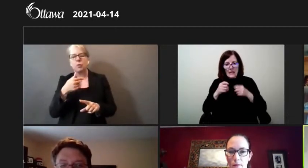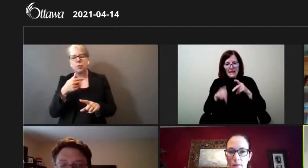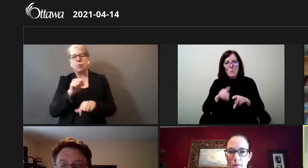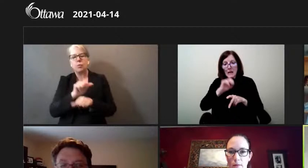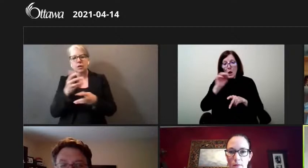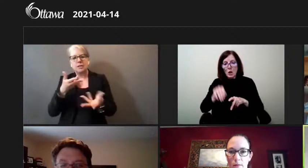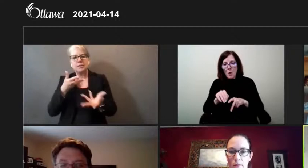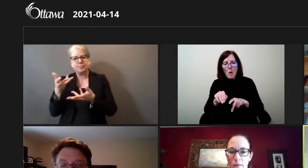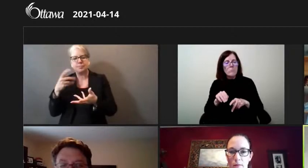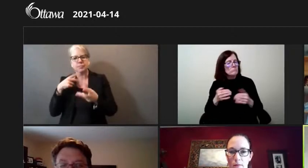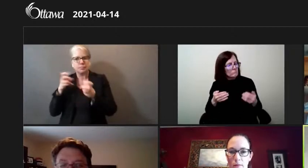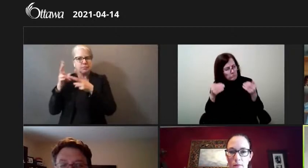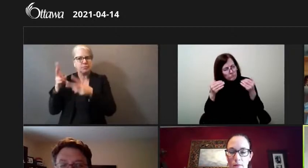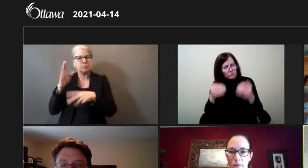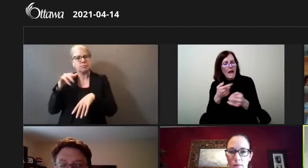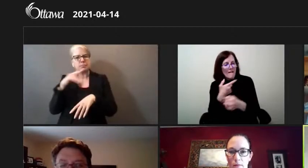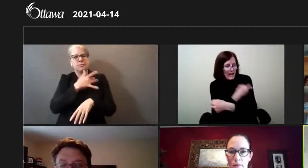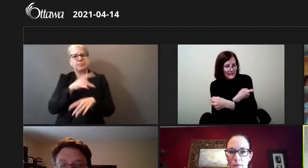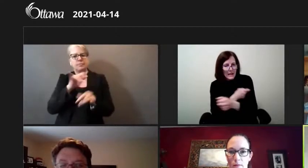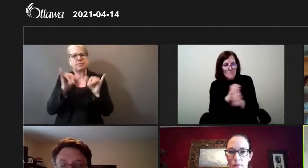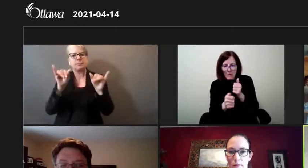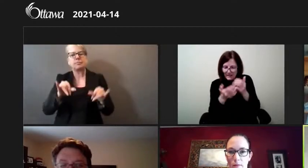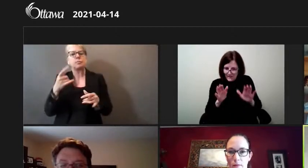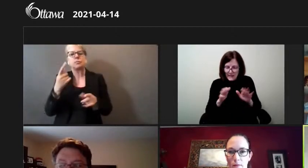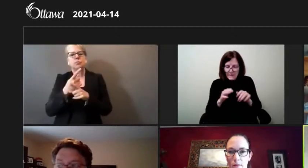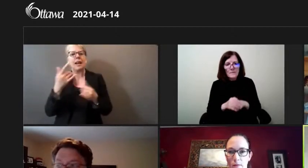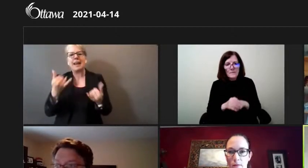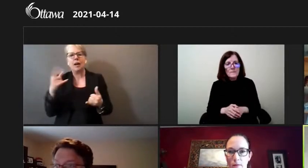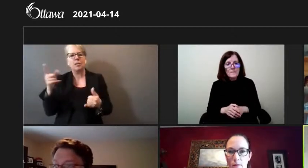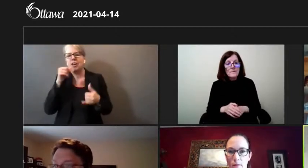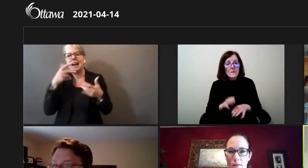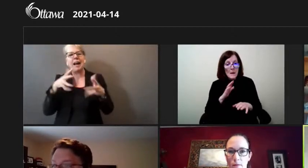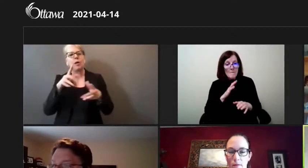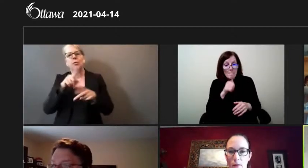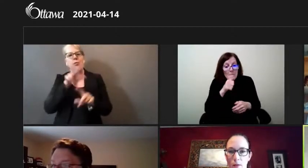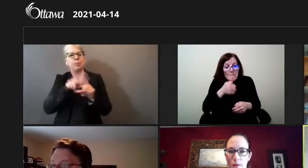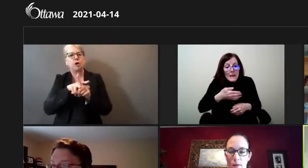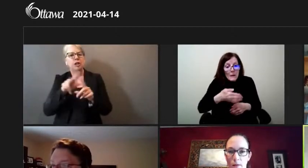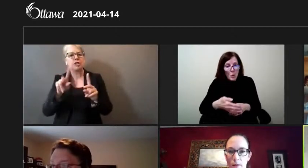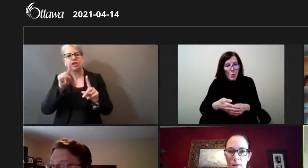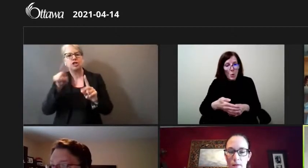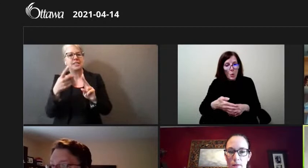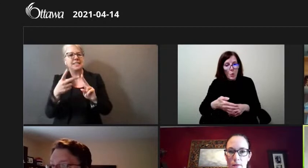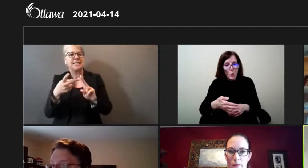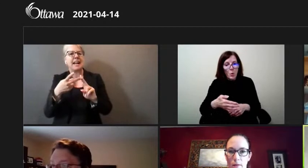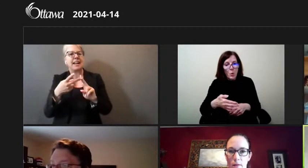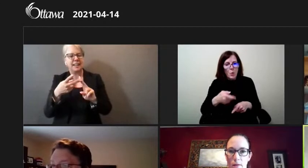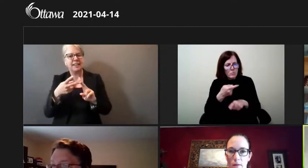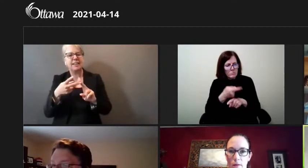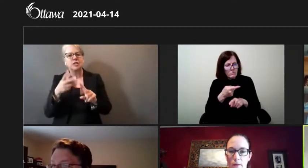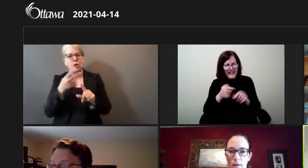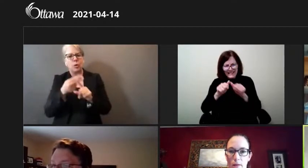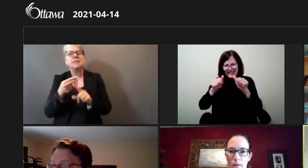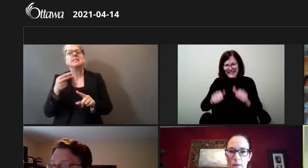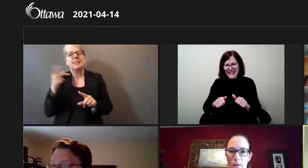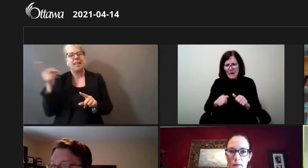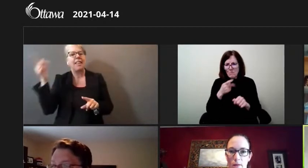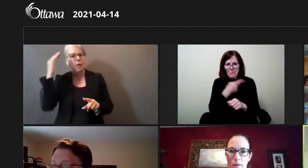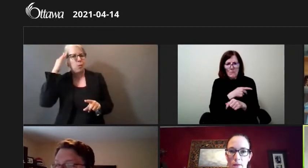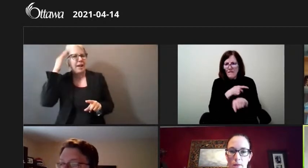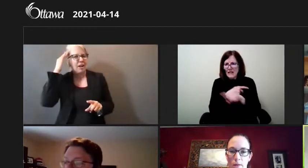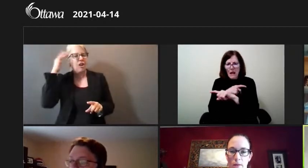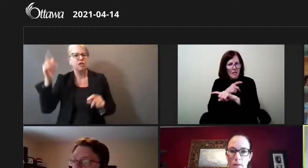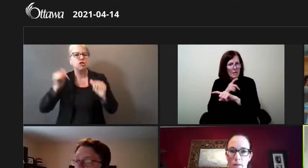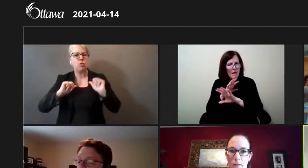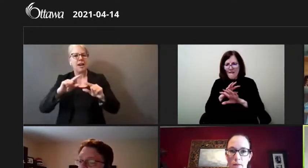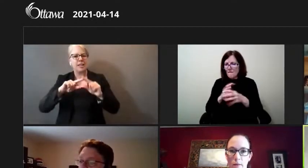it'll be on the provincial system. Right now, the provincial system does not allow you to book just a second dose. They are aware of this and they are attempting